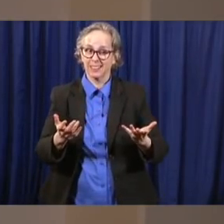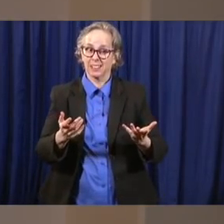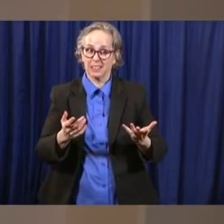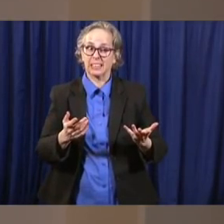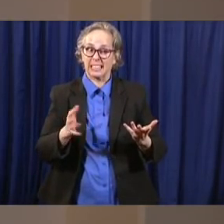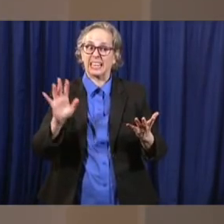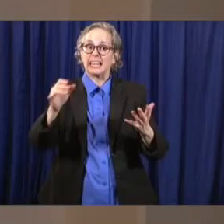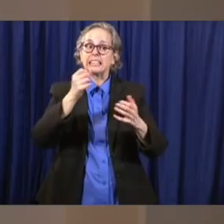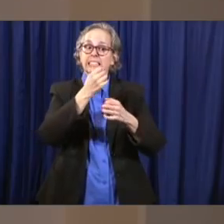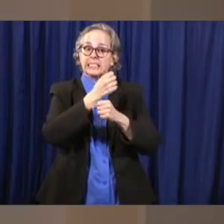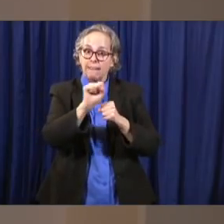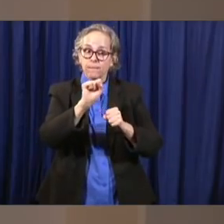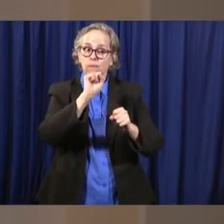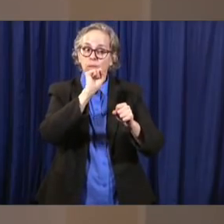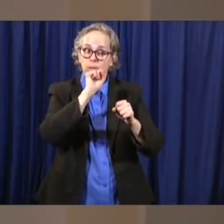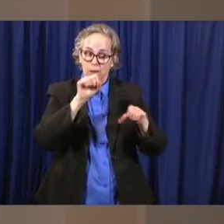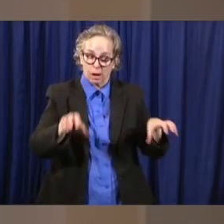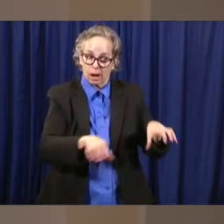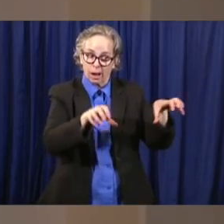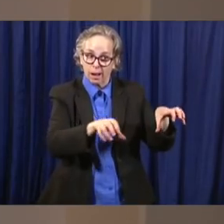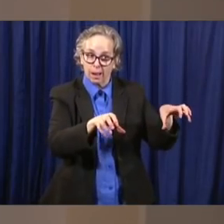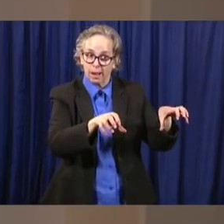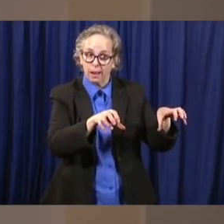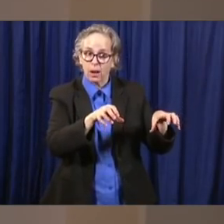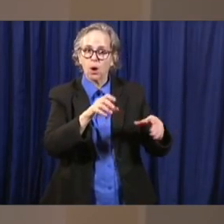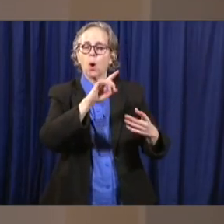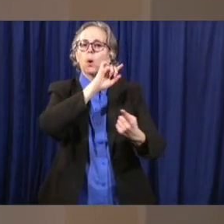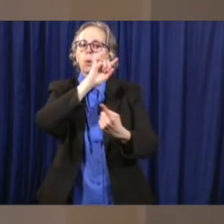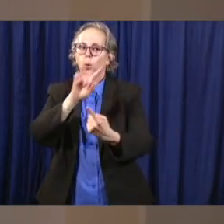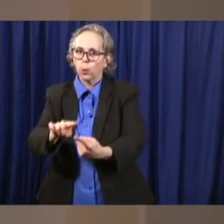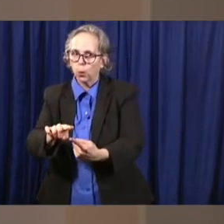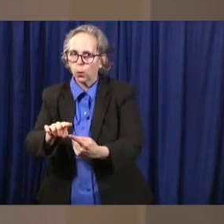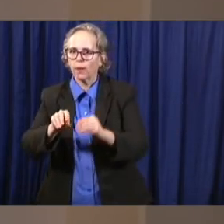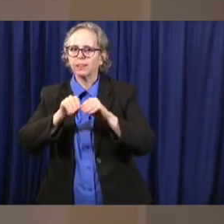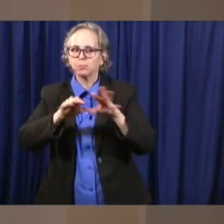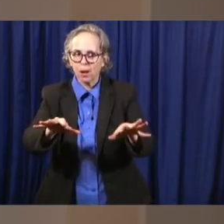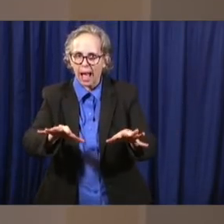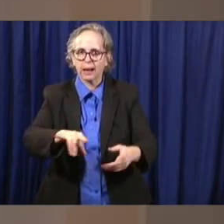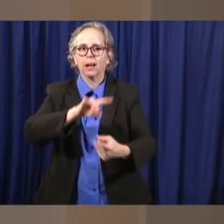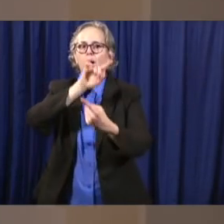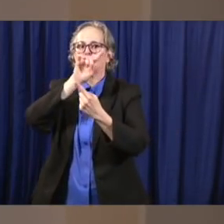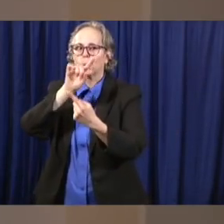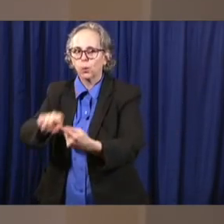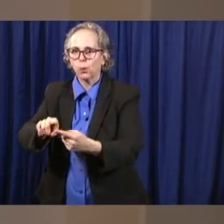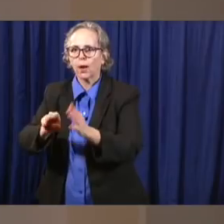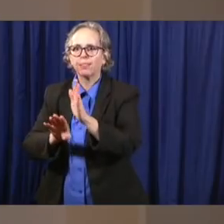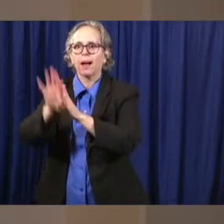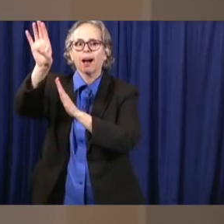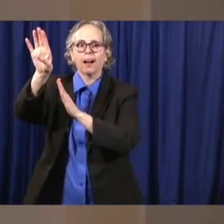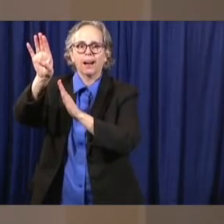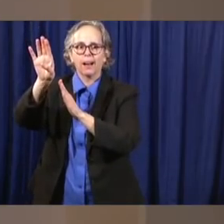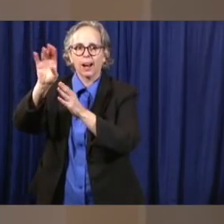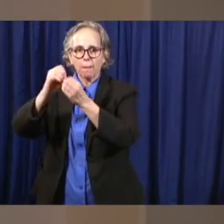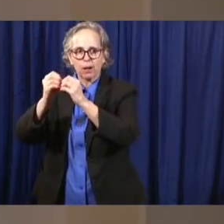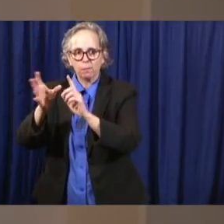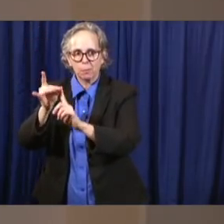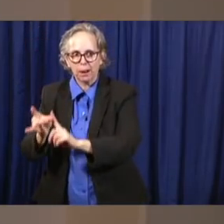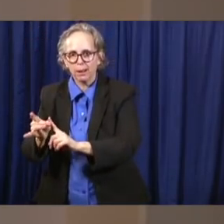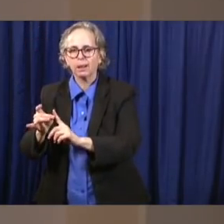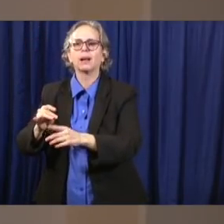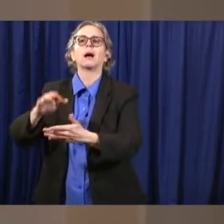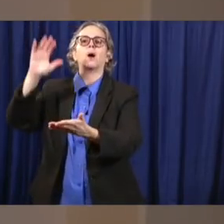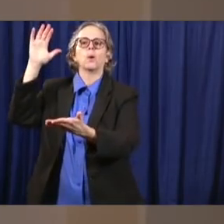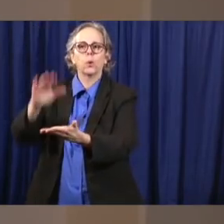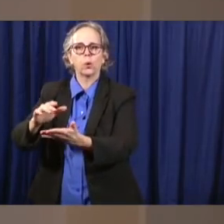being taken to reduce the spread, reduce the peak, and the acquisition and building of that capacity.